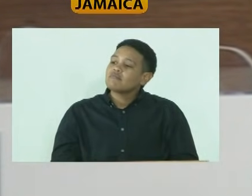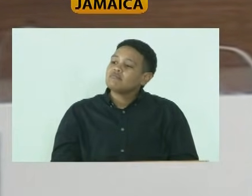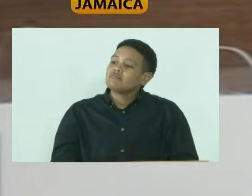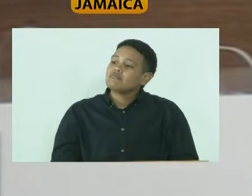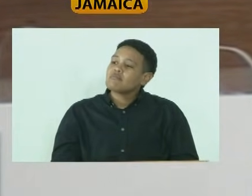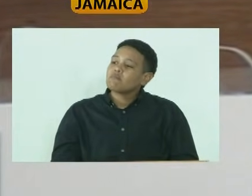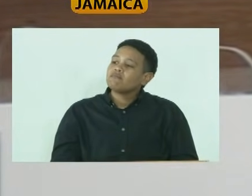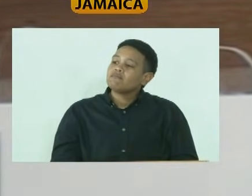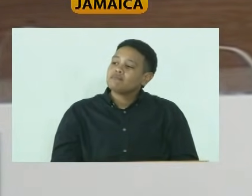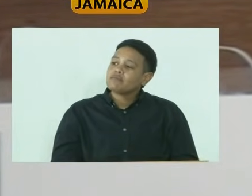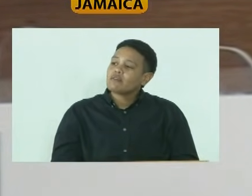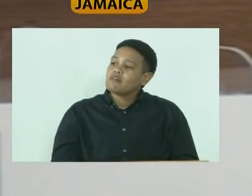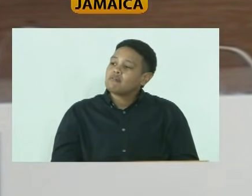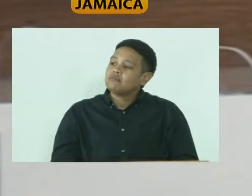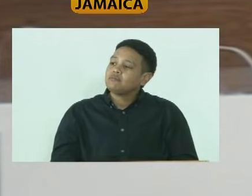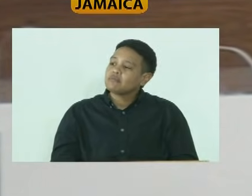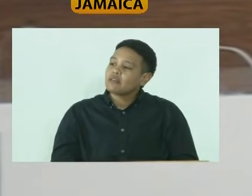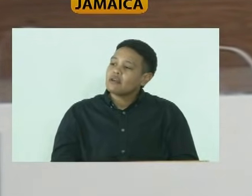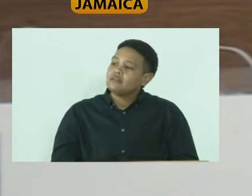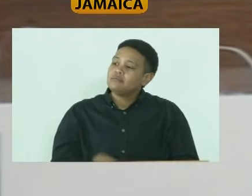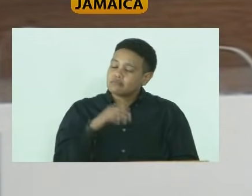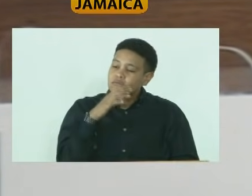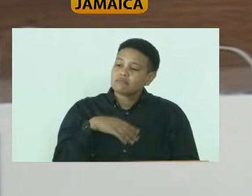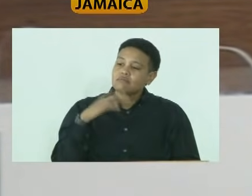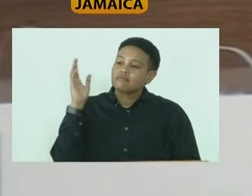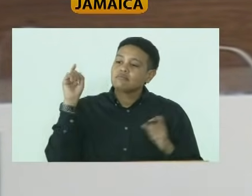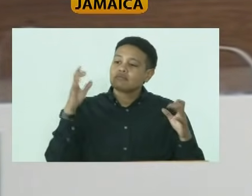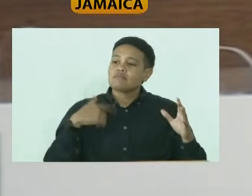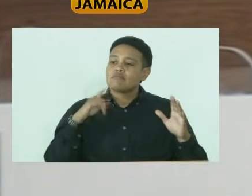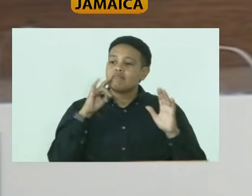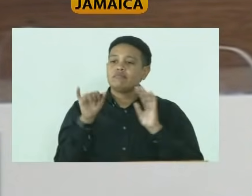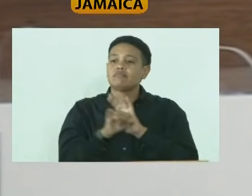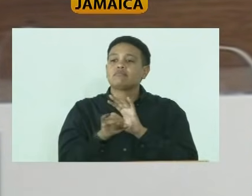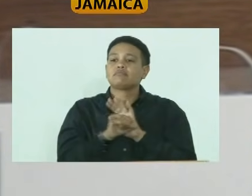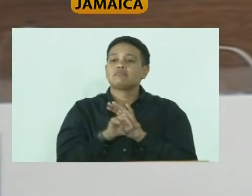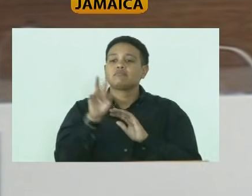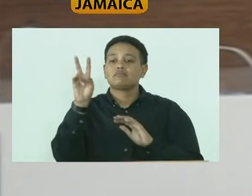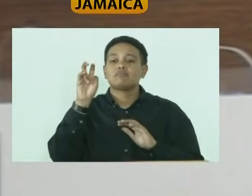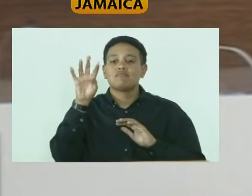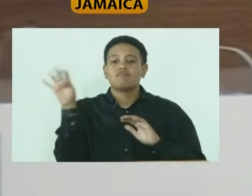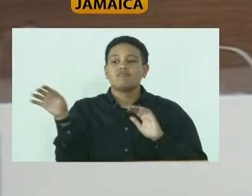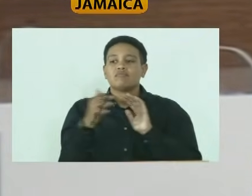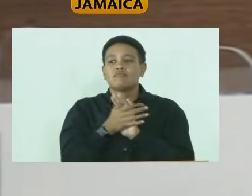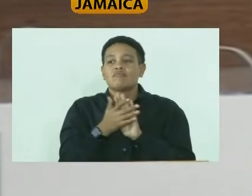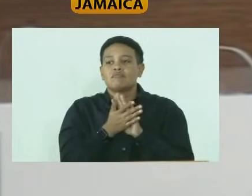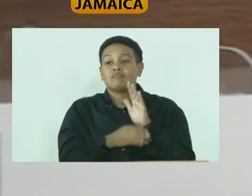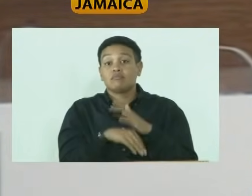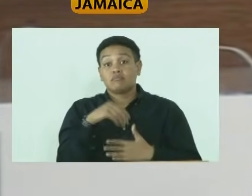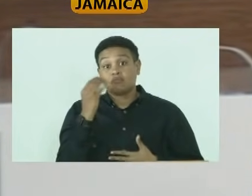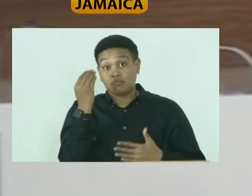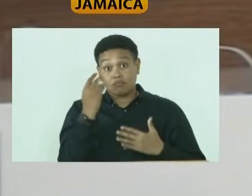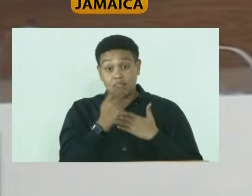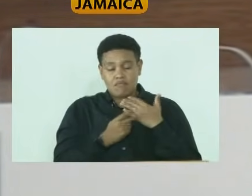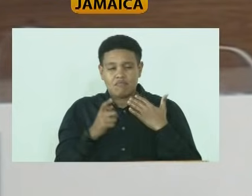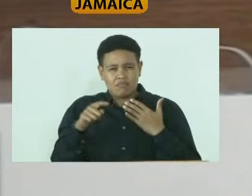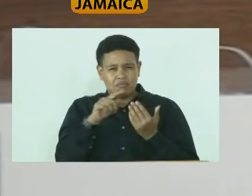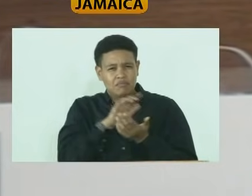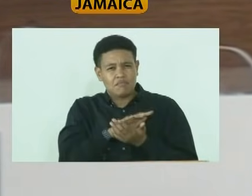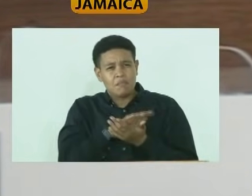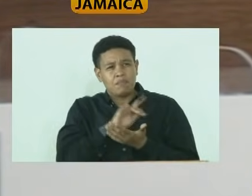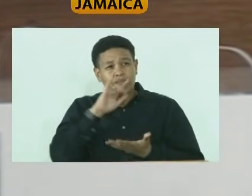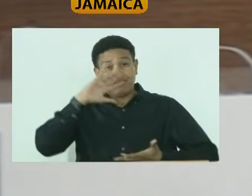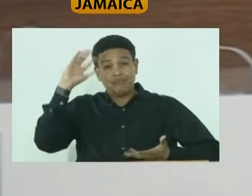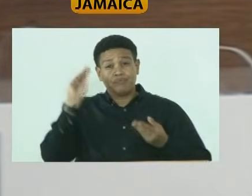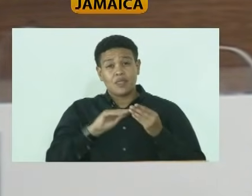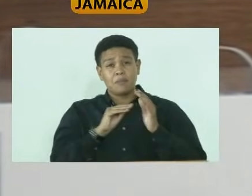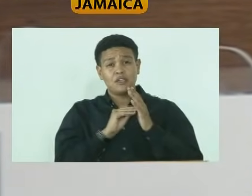So, Madam Speaker, we have identified 244 of these schools across the 14 parishes. These schools have a combined